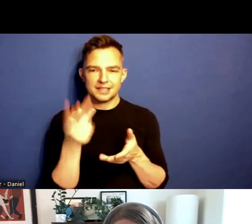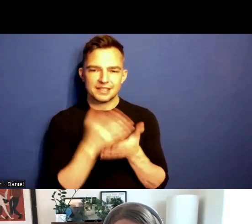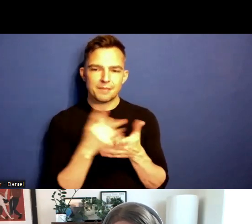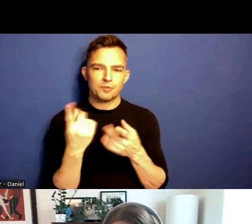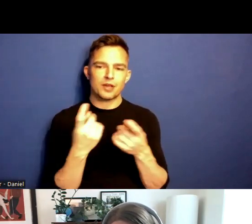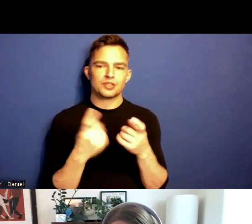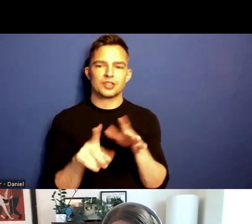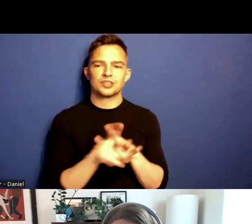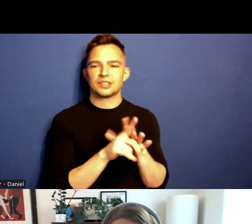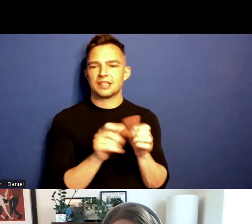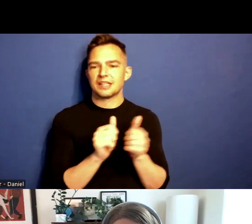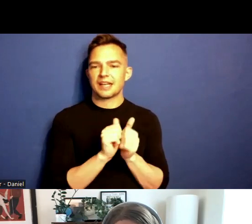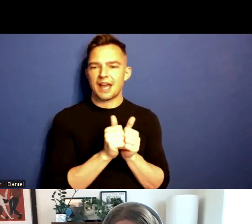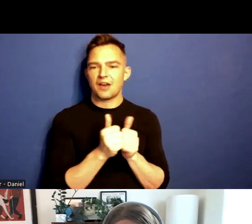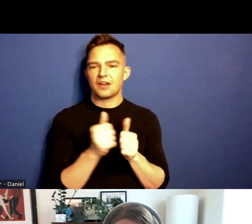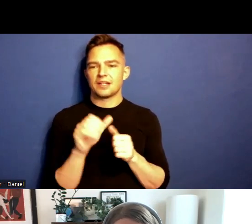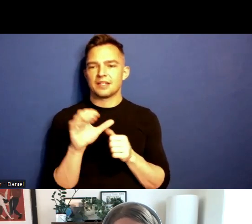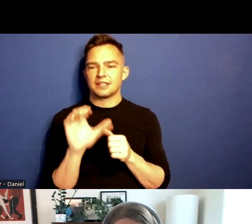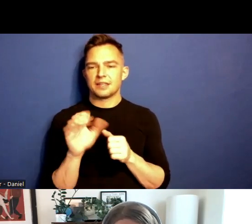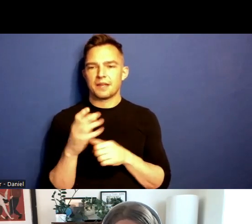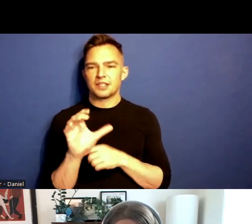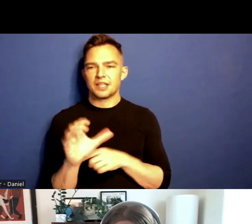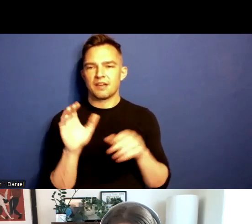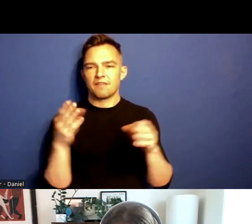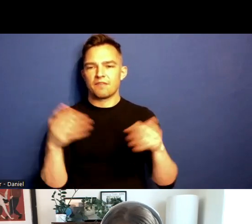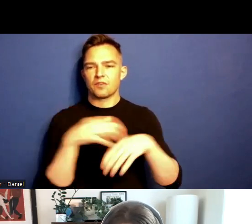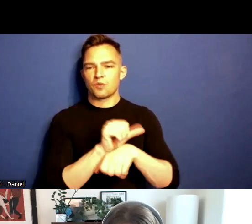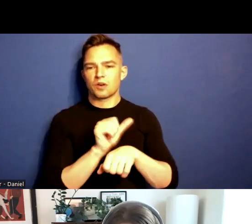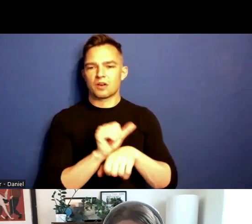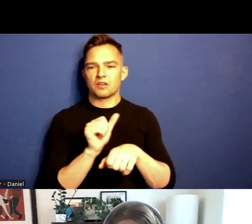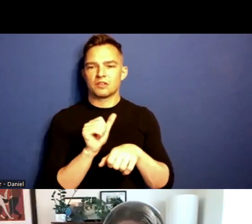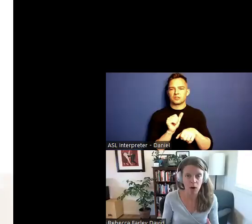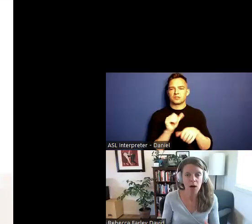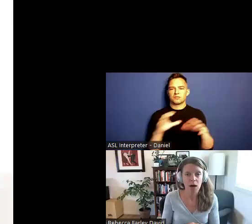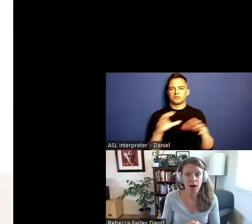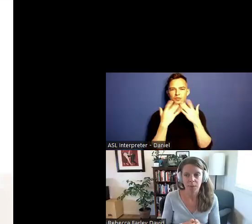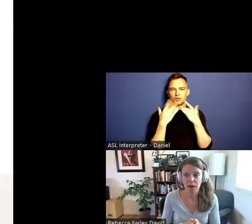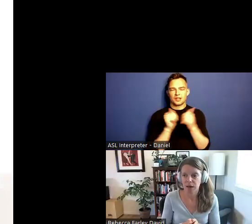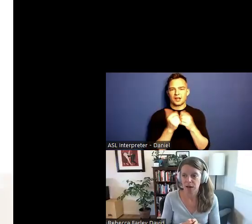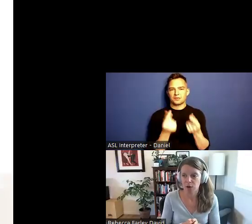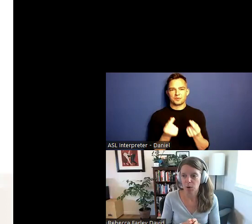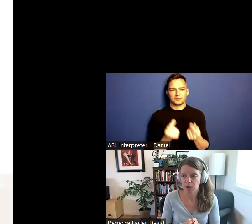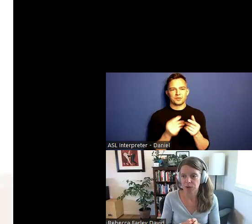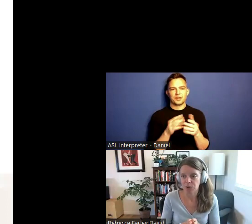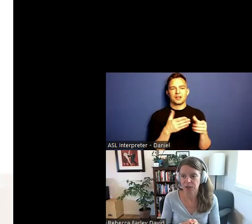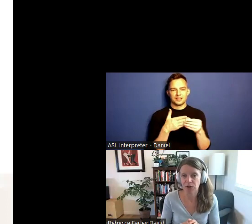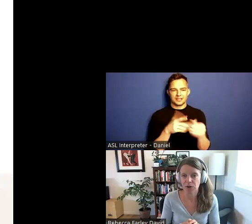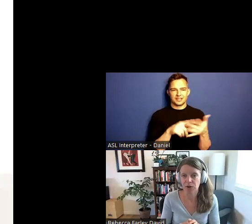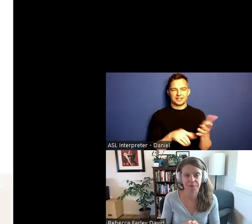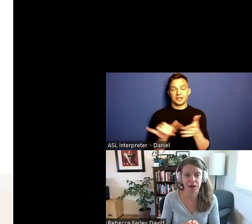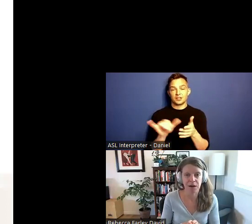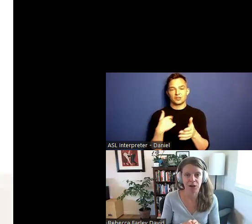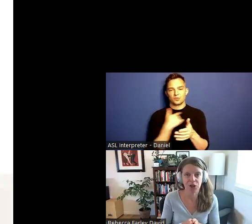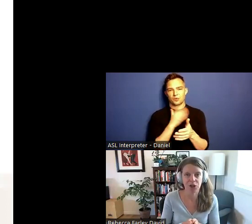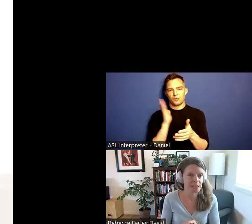about how CCBHCs alleviate the workforce shortage and more. I'll try and weave those answers in as we go. And then I know we're also going to